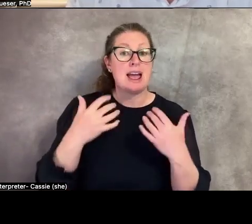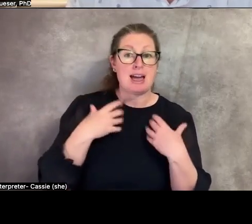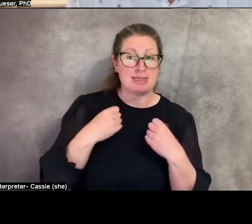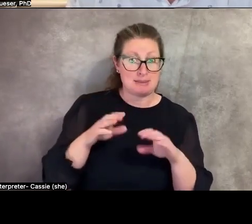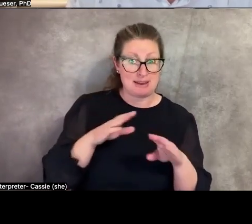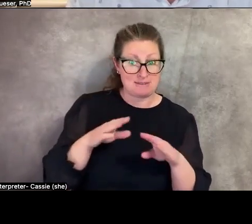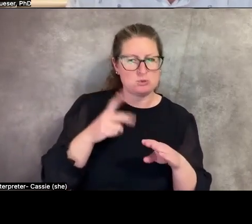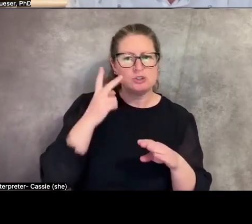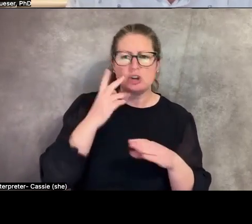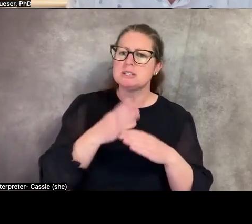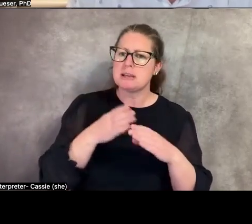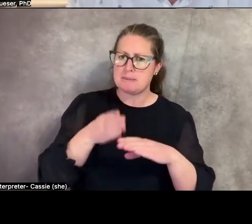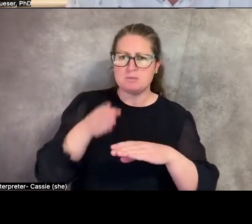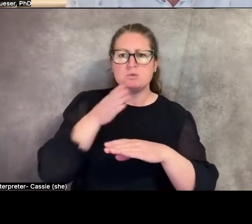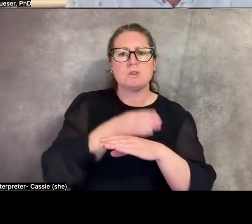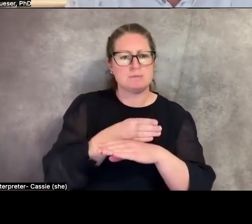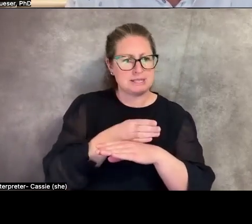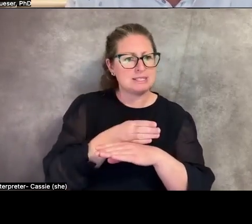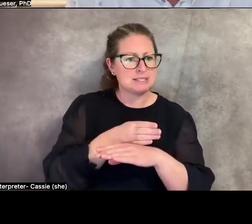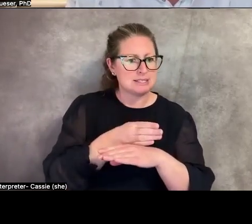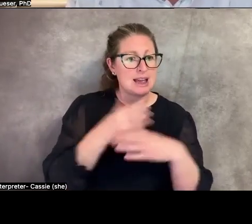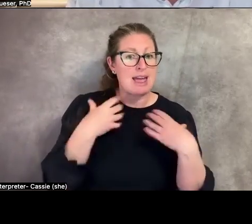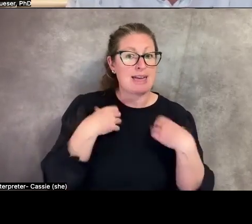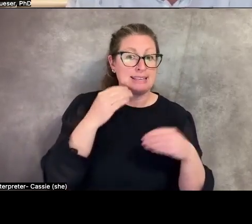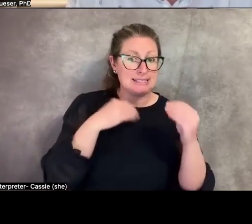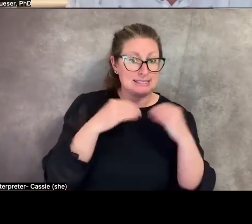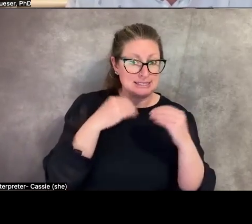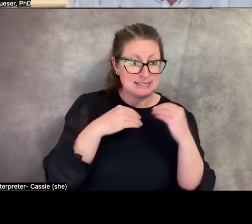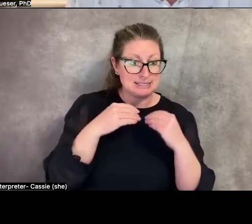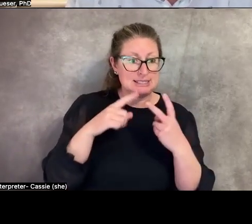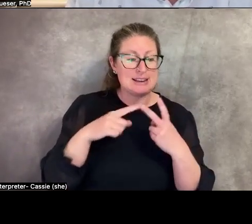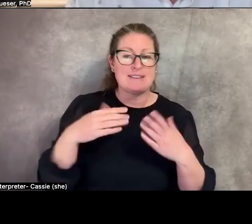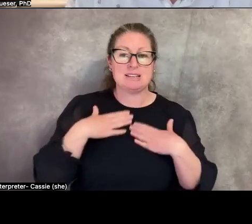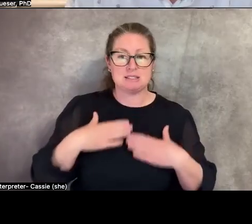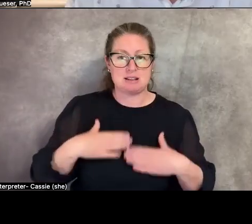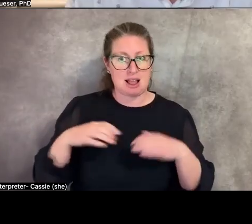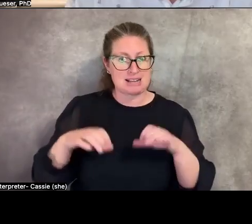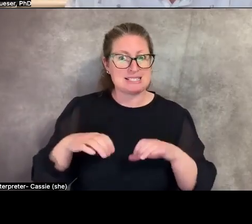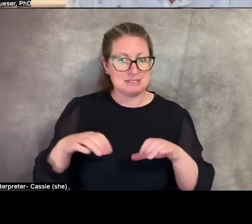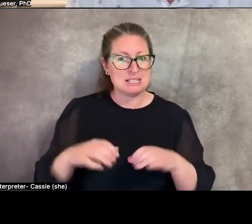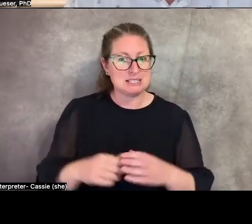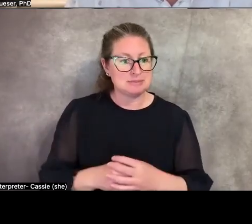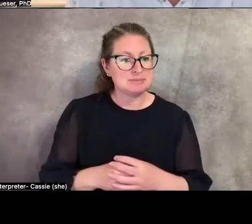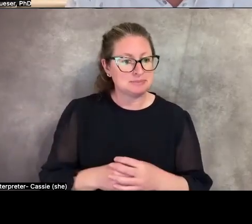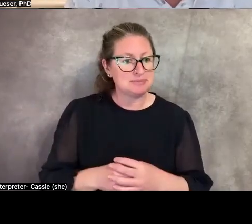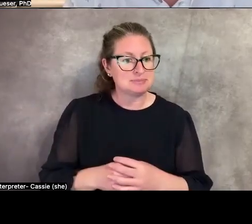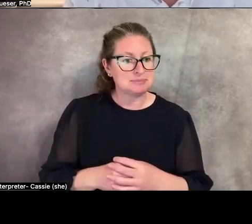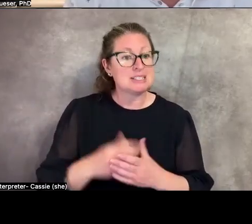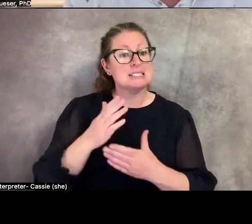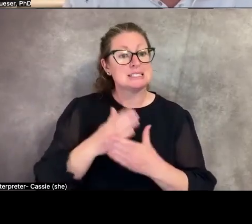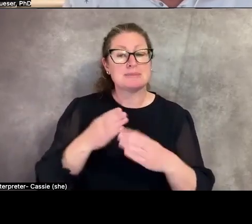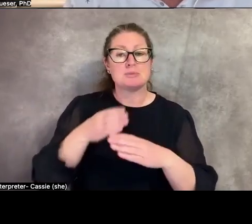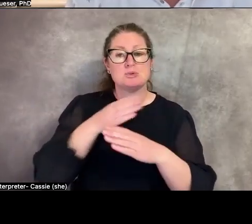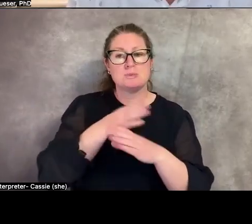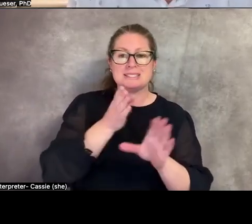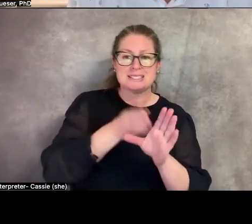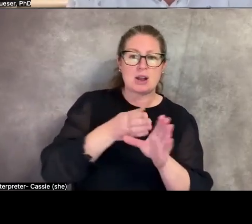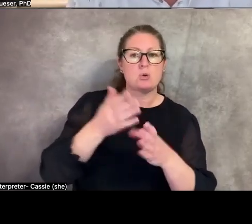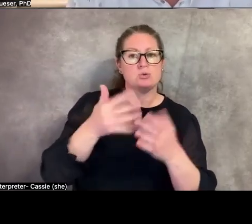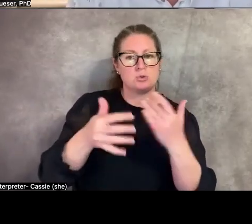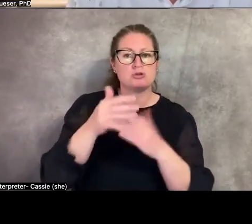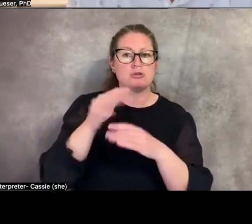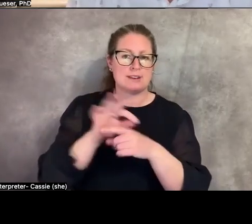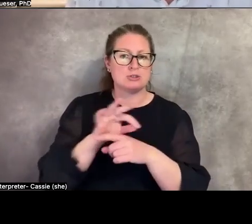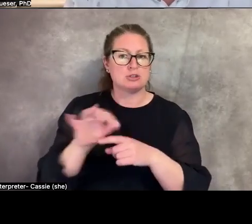saw some improvements in both healthy eating and physical activity. And we also saw some improvements in psychosocial functioning as